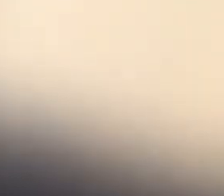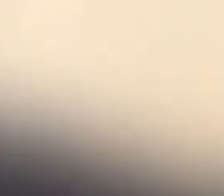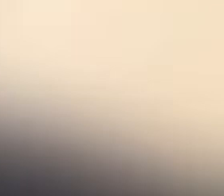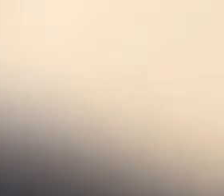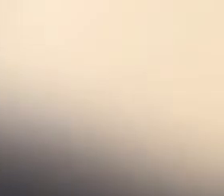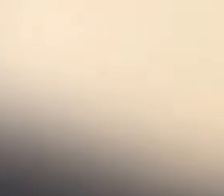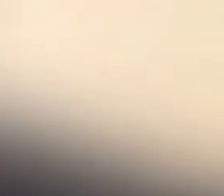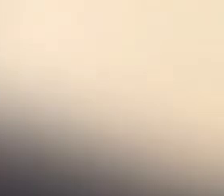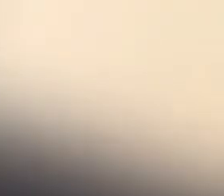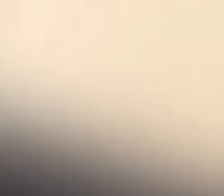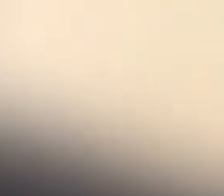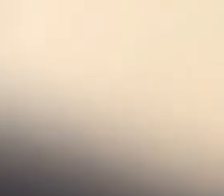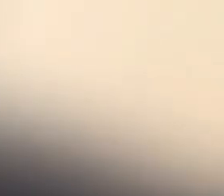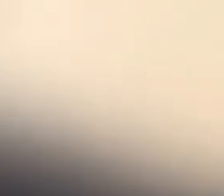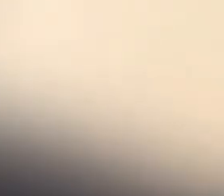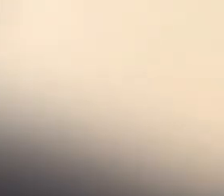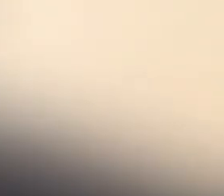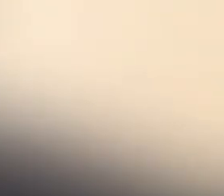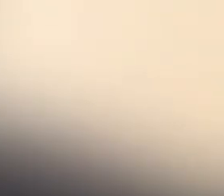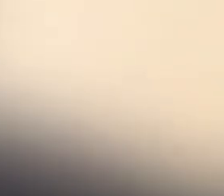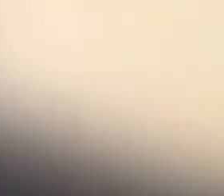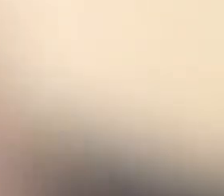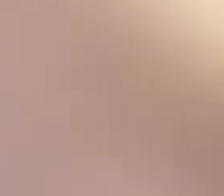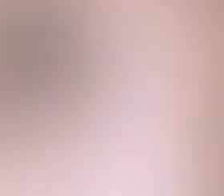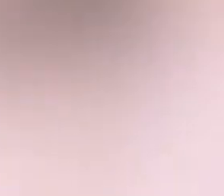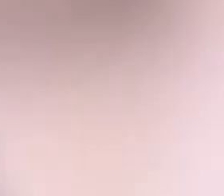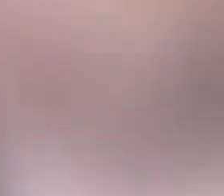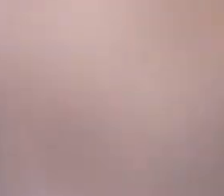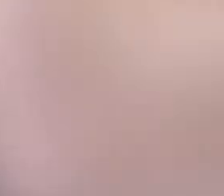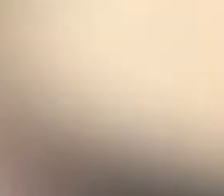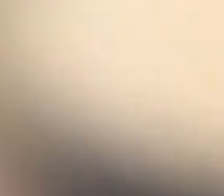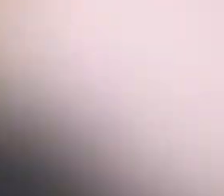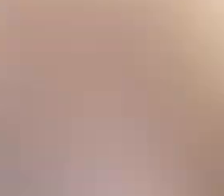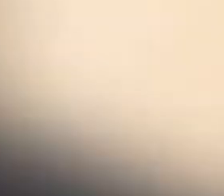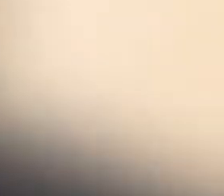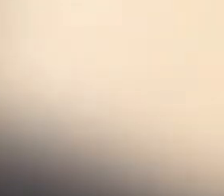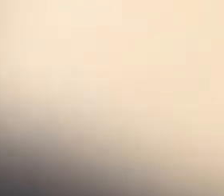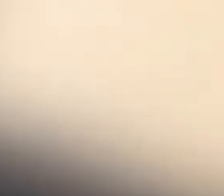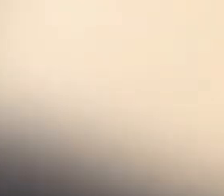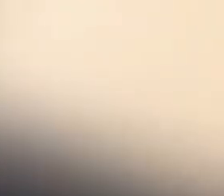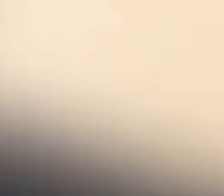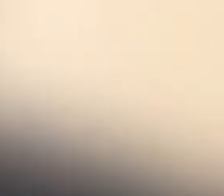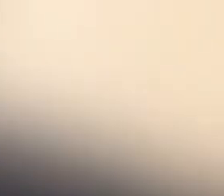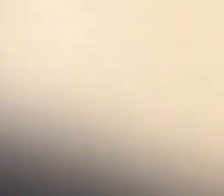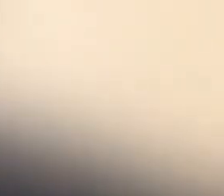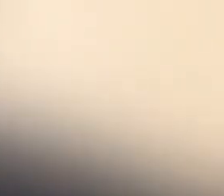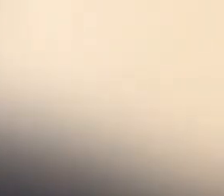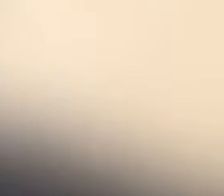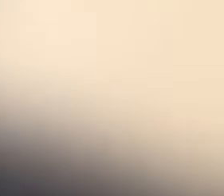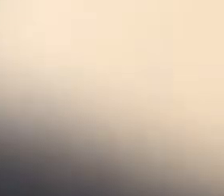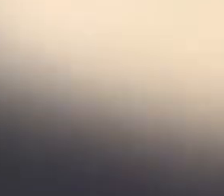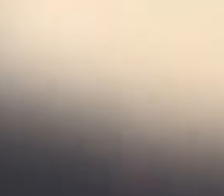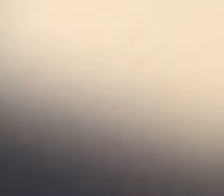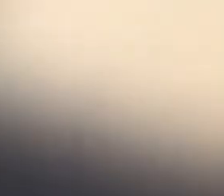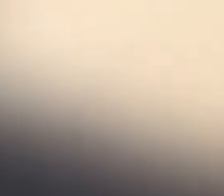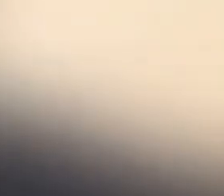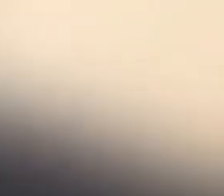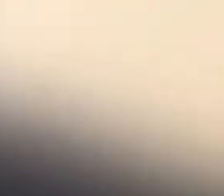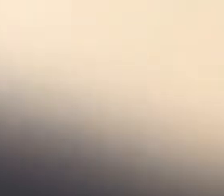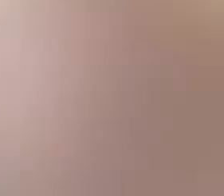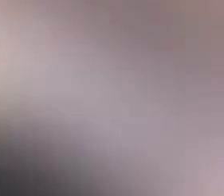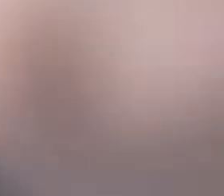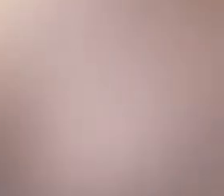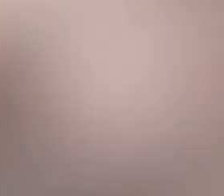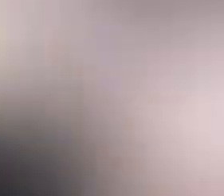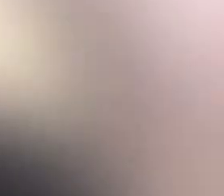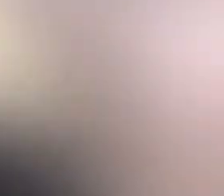Whoo! Sometimes I don't like myself, but a majority of the times, more than the sometimes, I think I'm the fucking coolest.